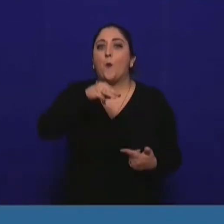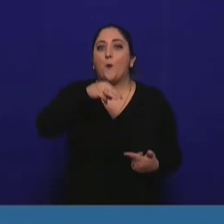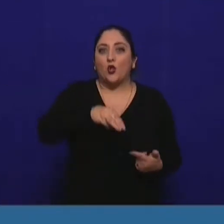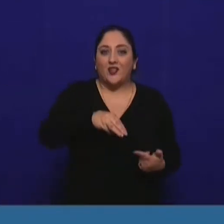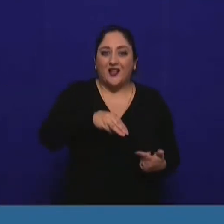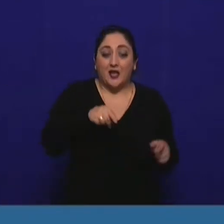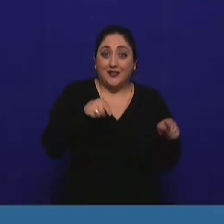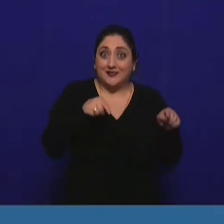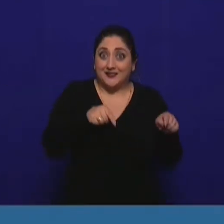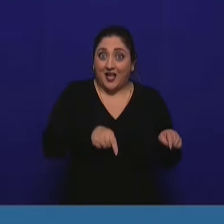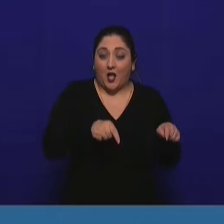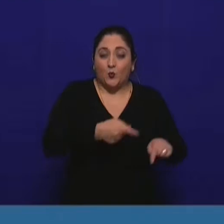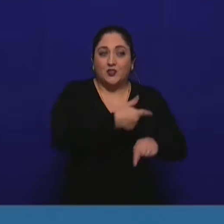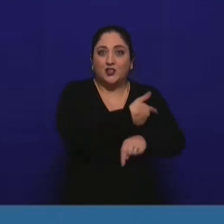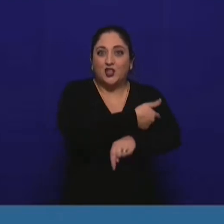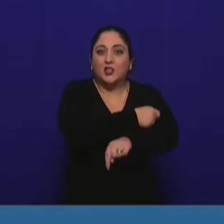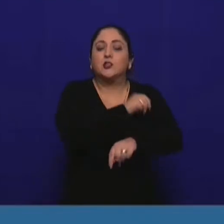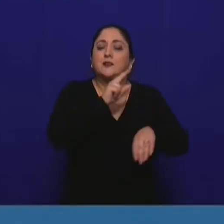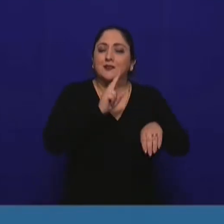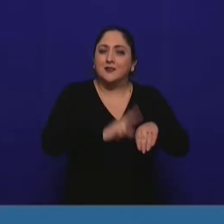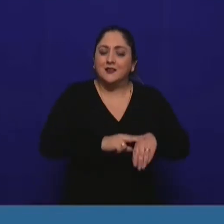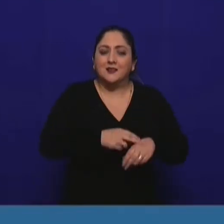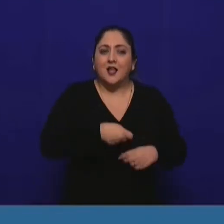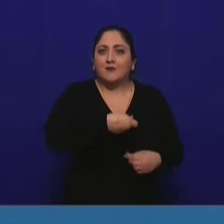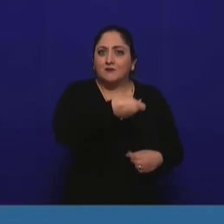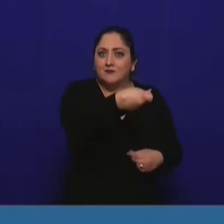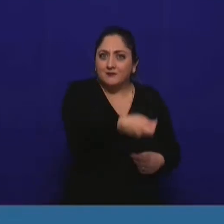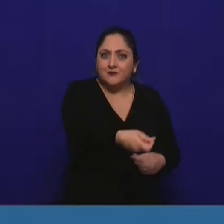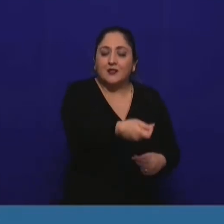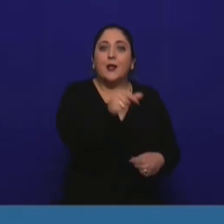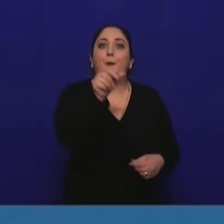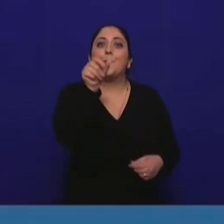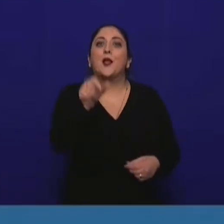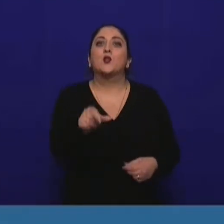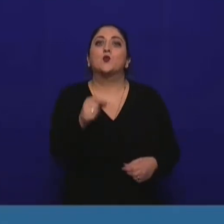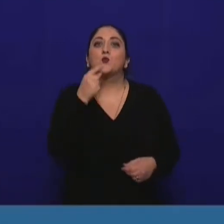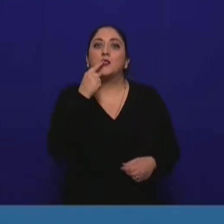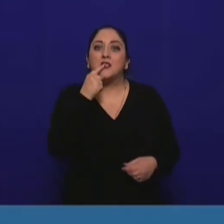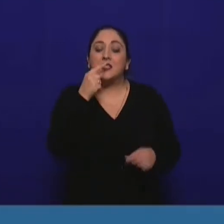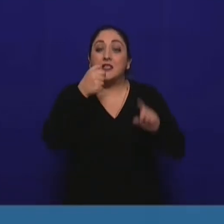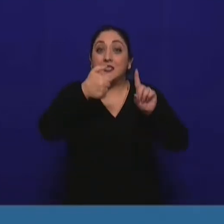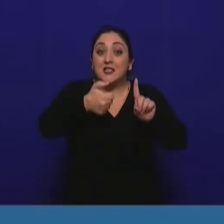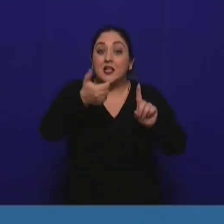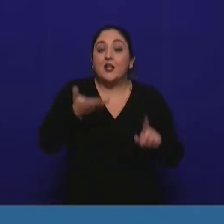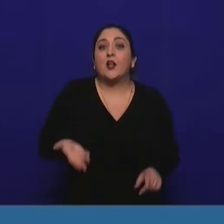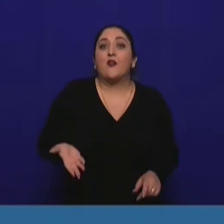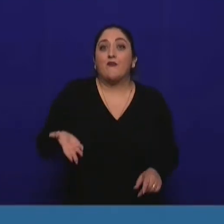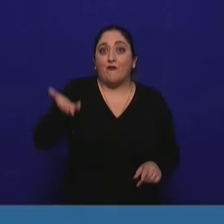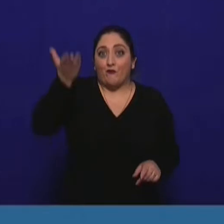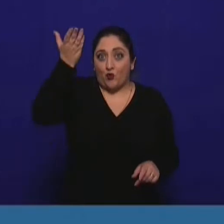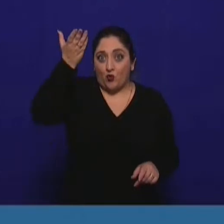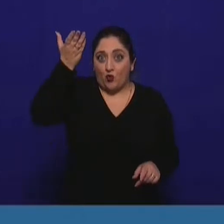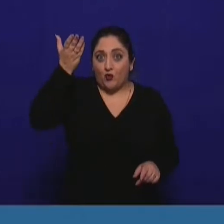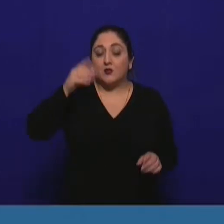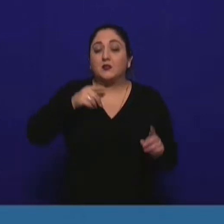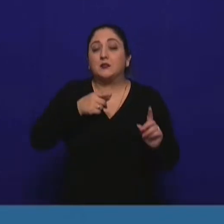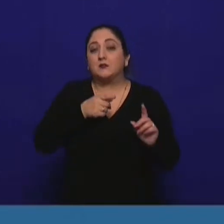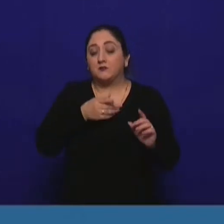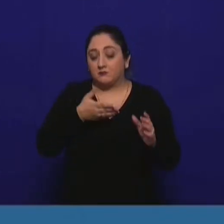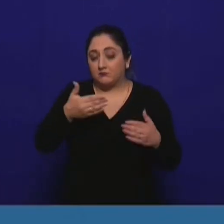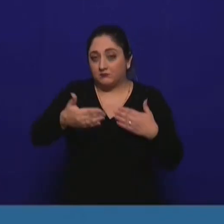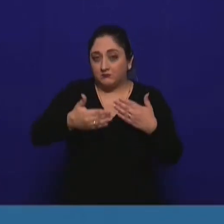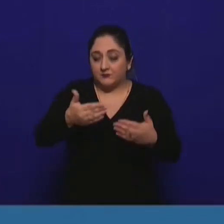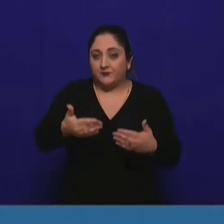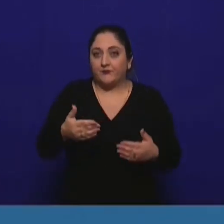indikati li jistgħu jingħataw lil persuni il fuq minn 16-il sena u jibqaw għaddejjin fuq minn 16-il